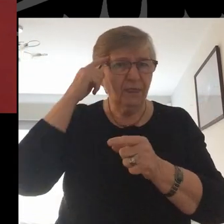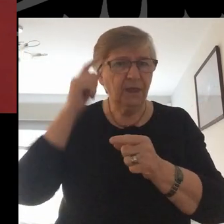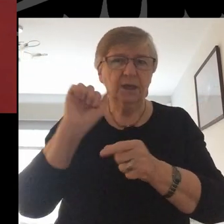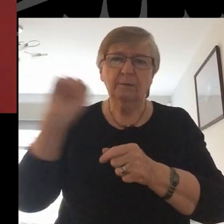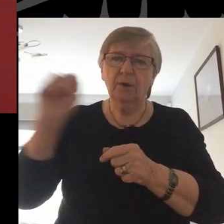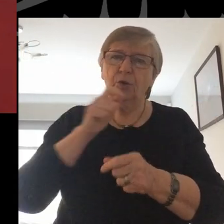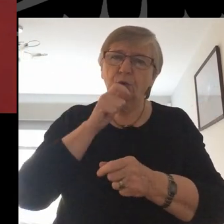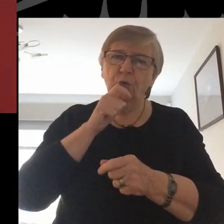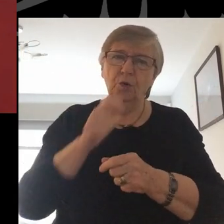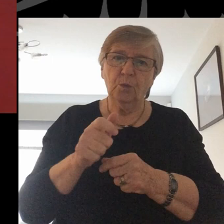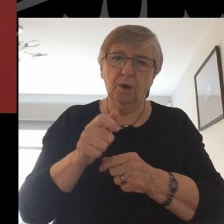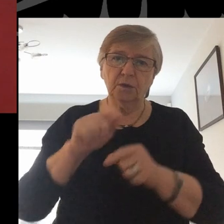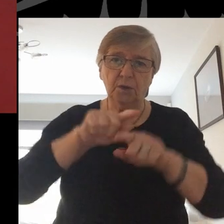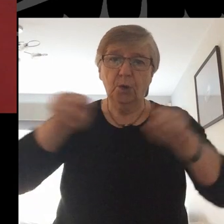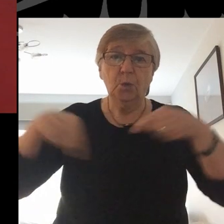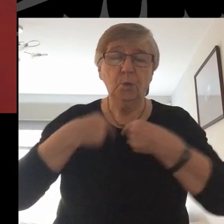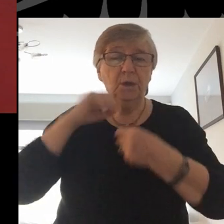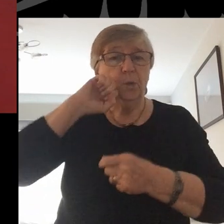we will once more hear